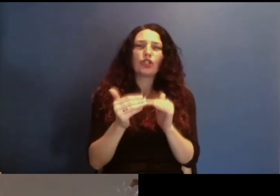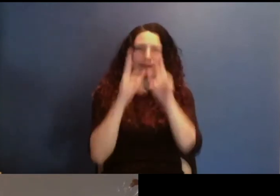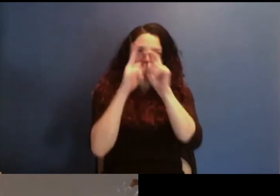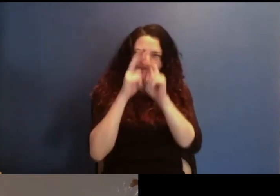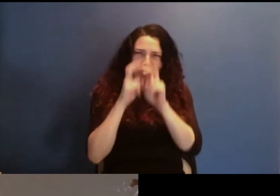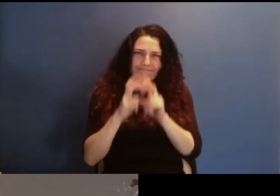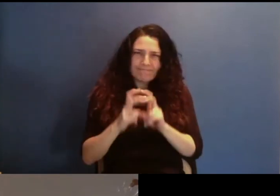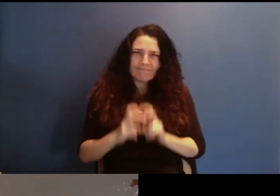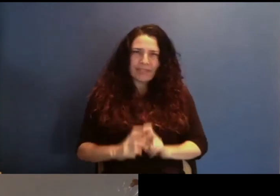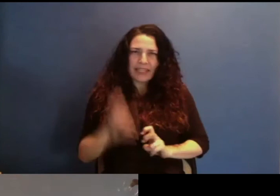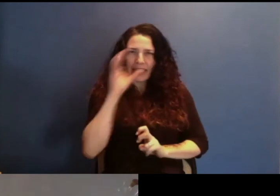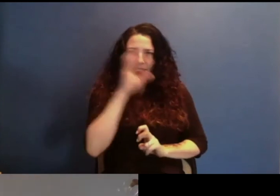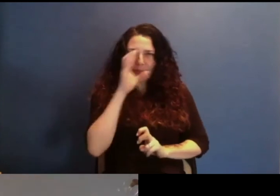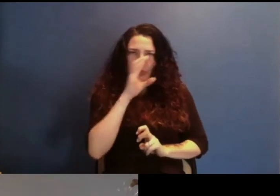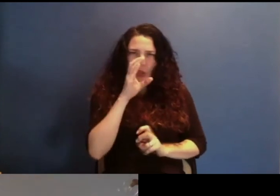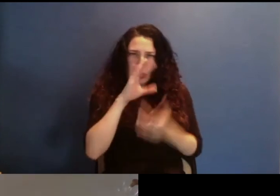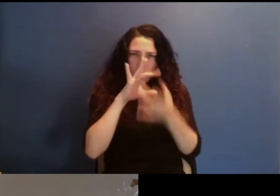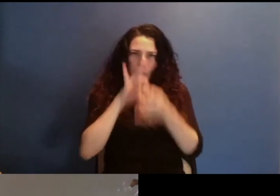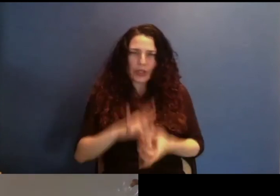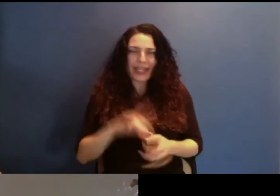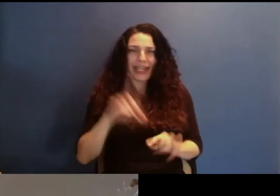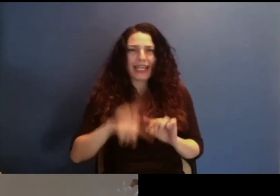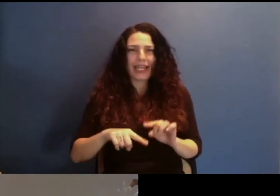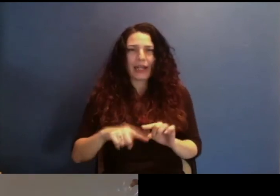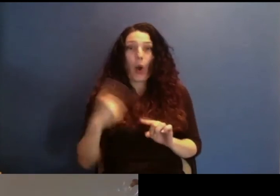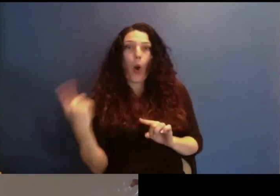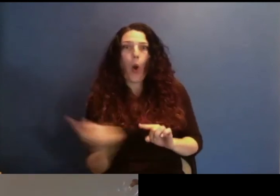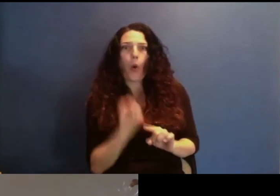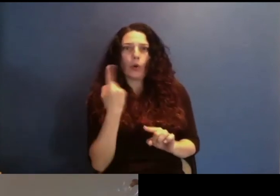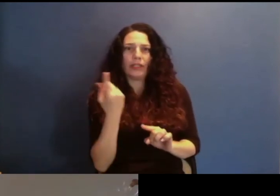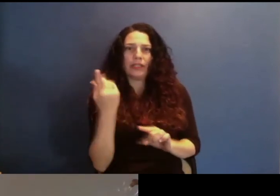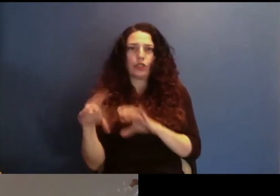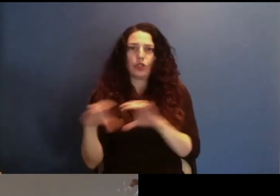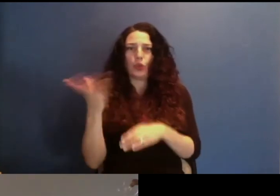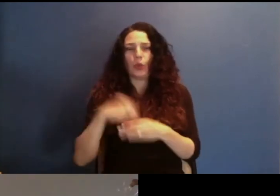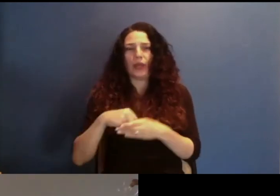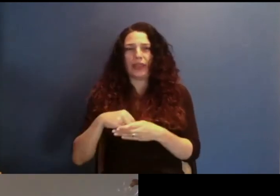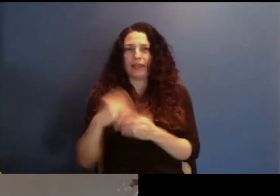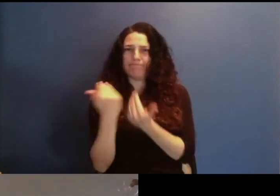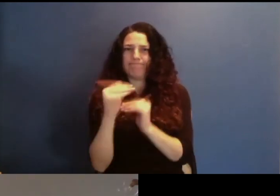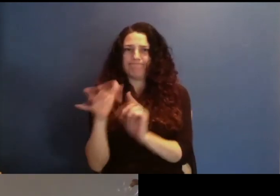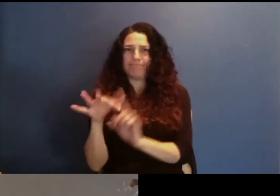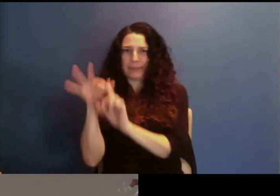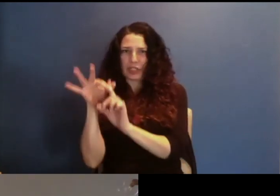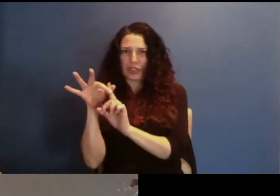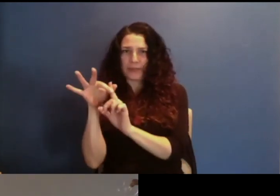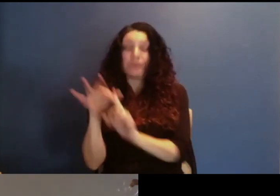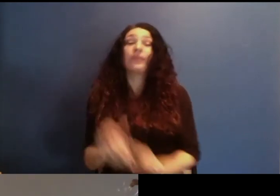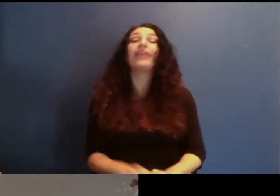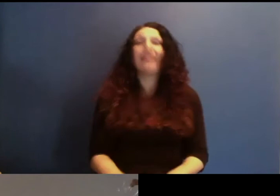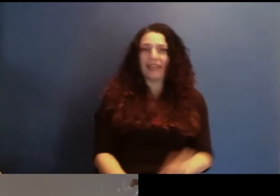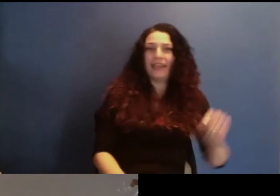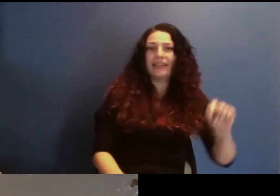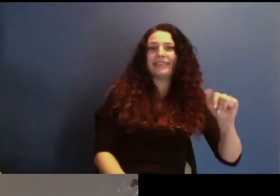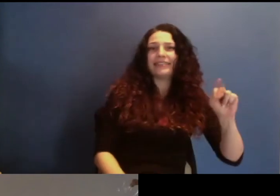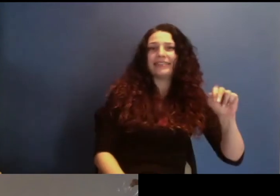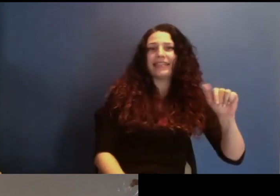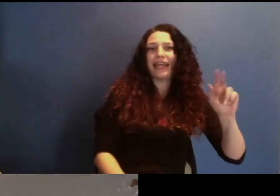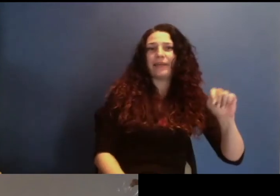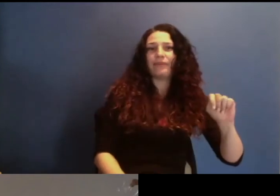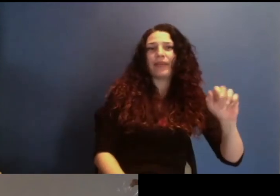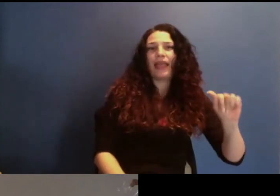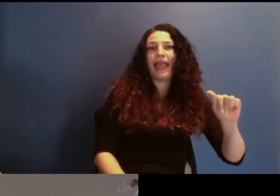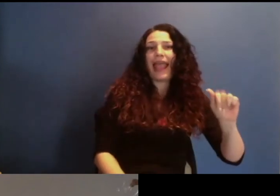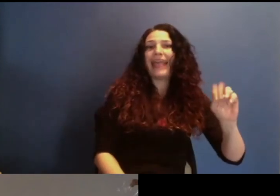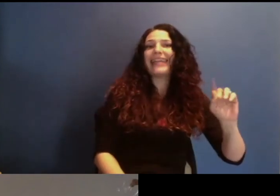do within the confines of Special. So. Okay. So Andy says, hey, Andy, what was the biggest challenge that